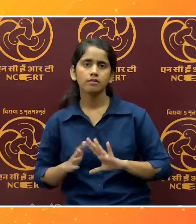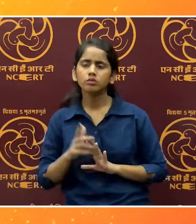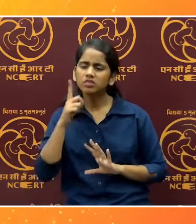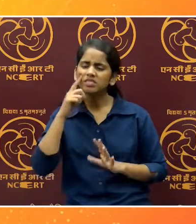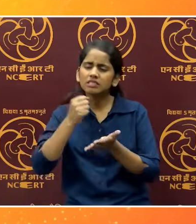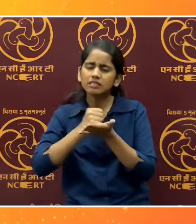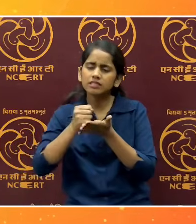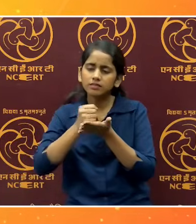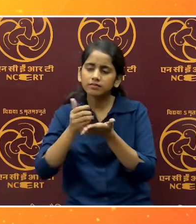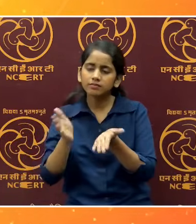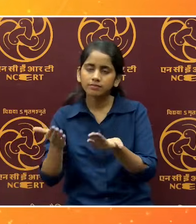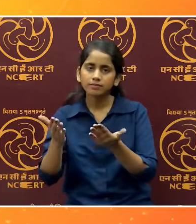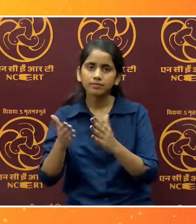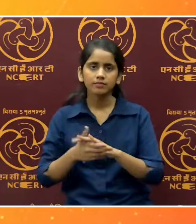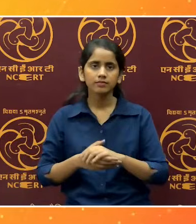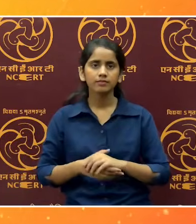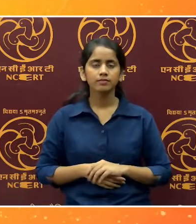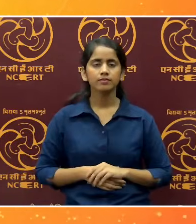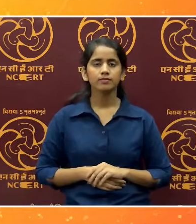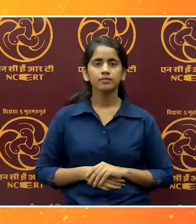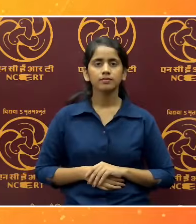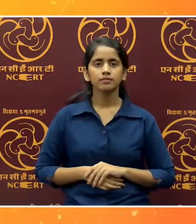more.